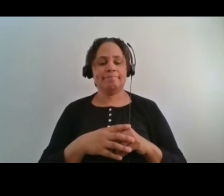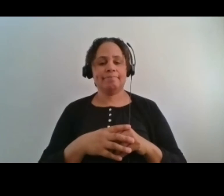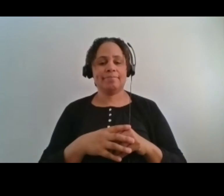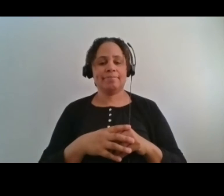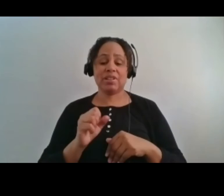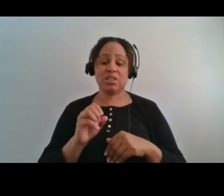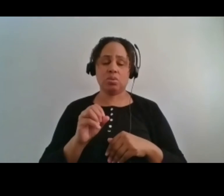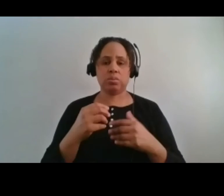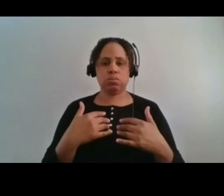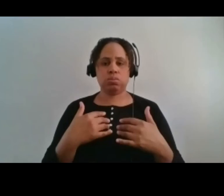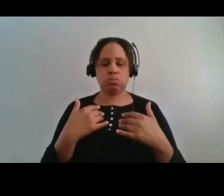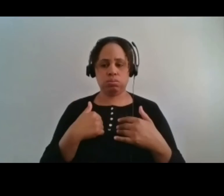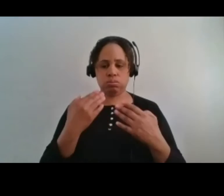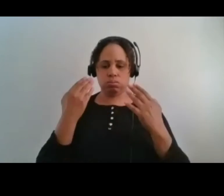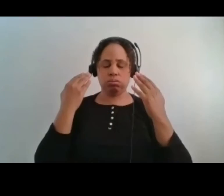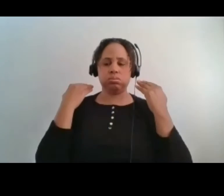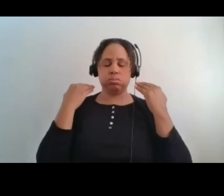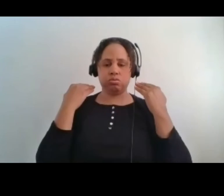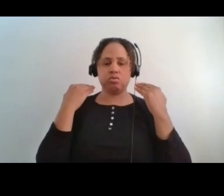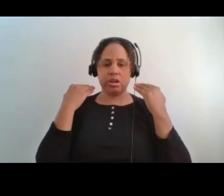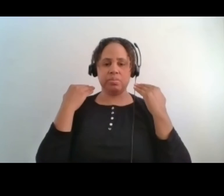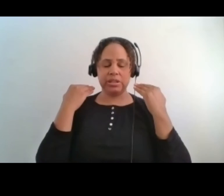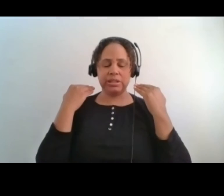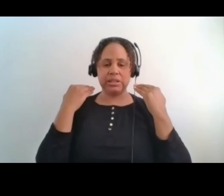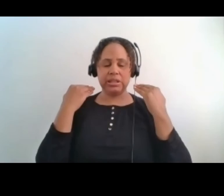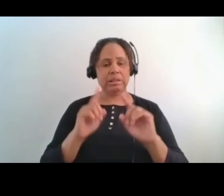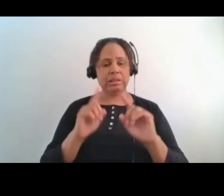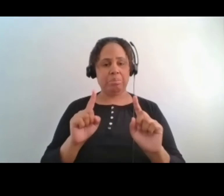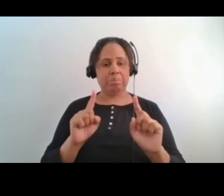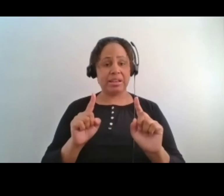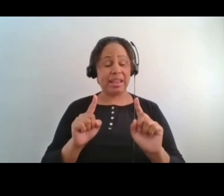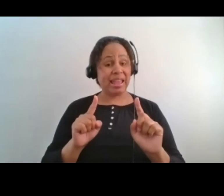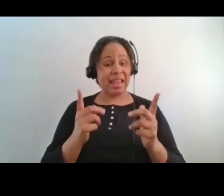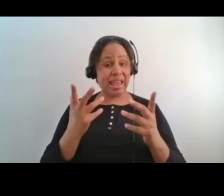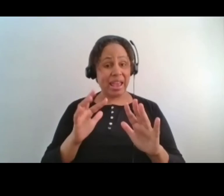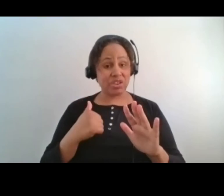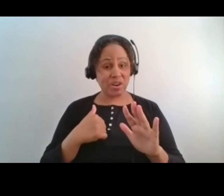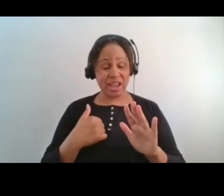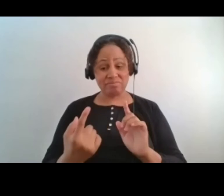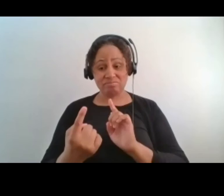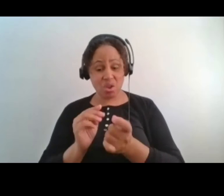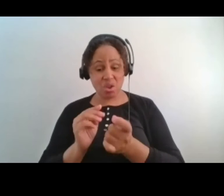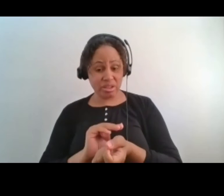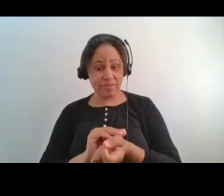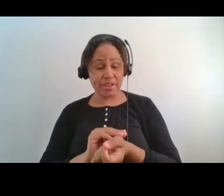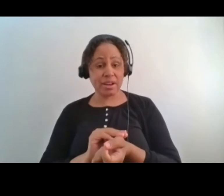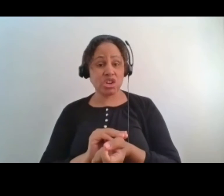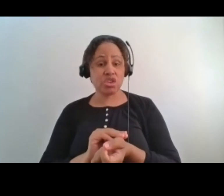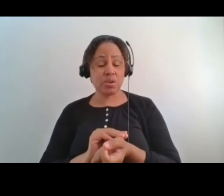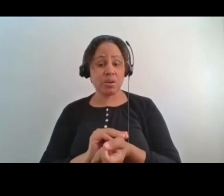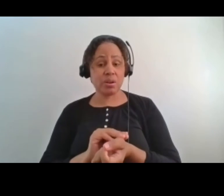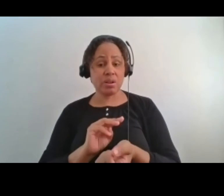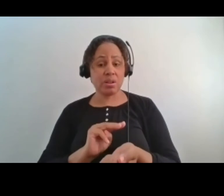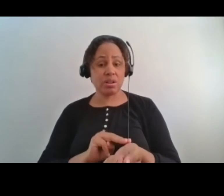take at that point. But after I saw a nephrologist, And they